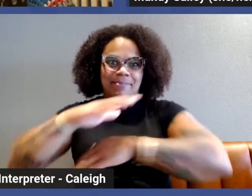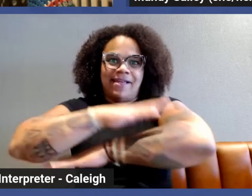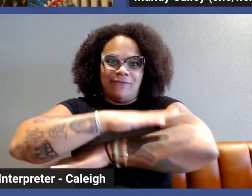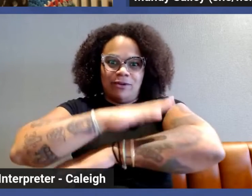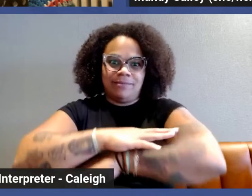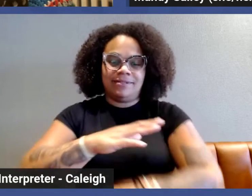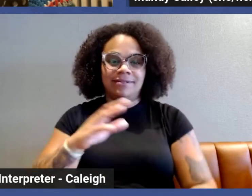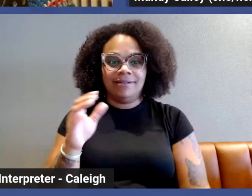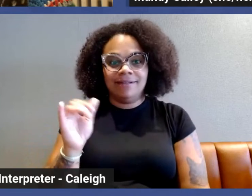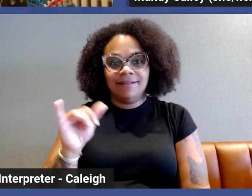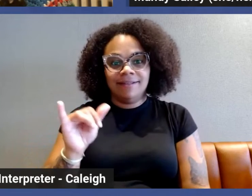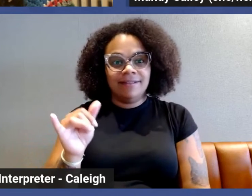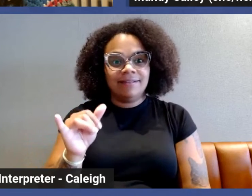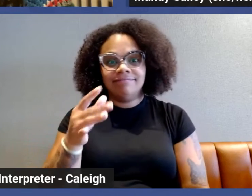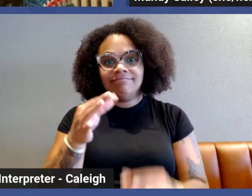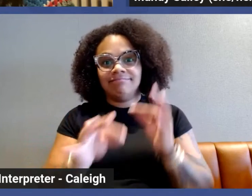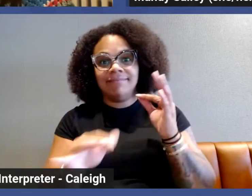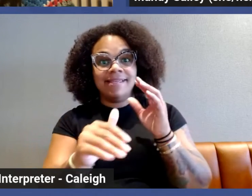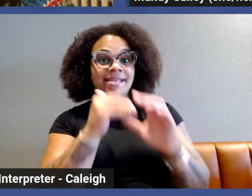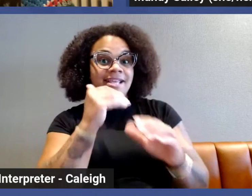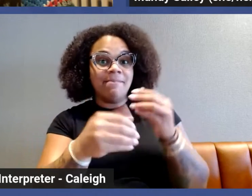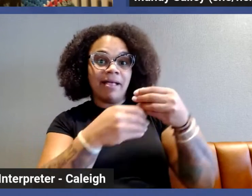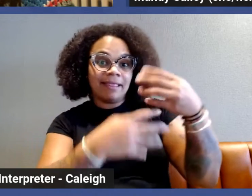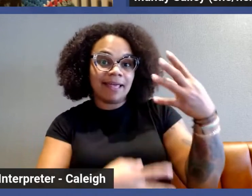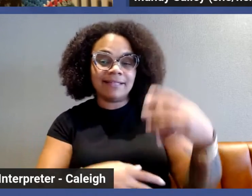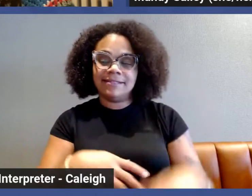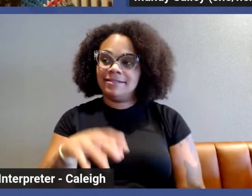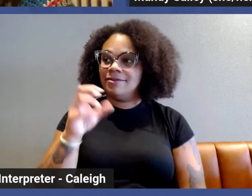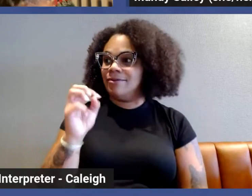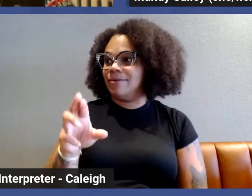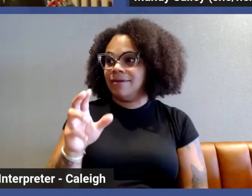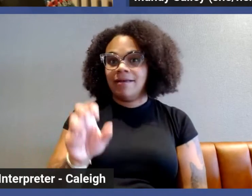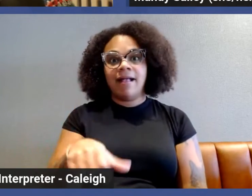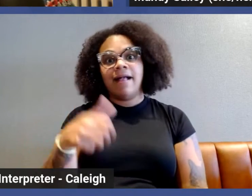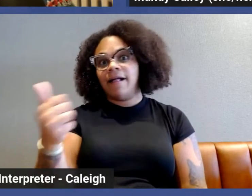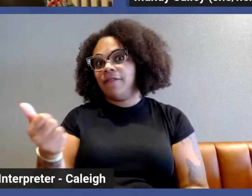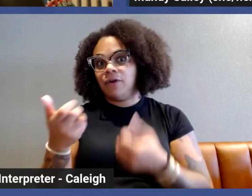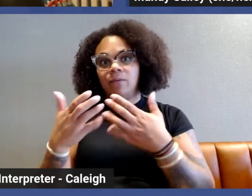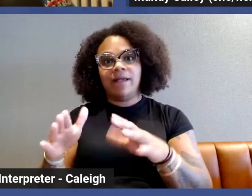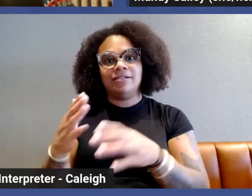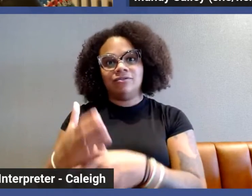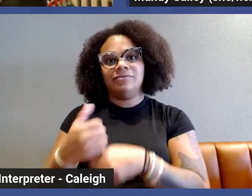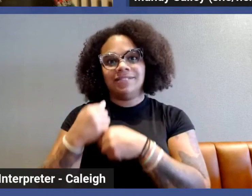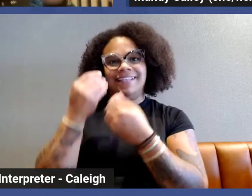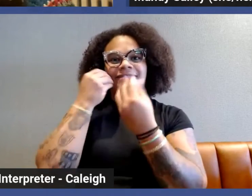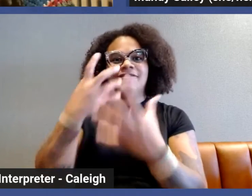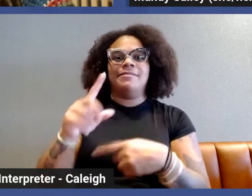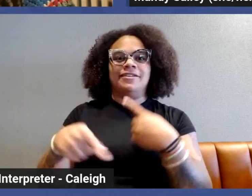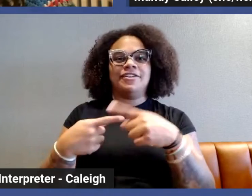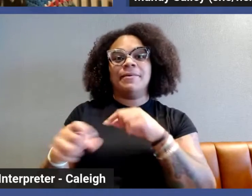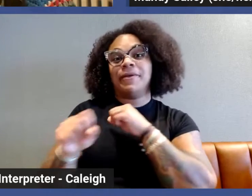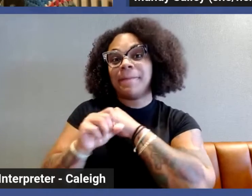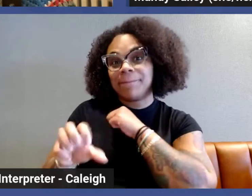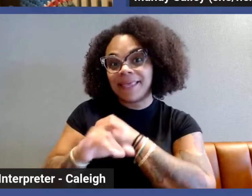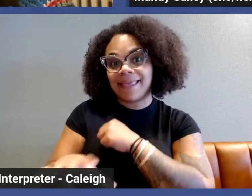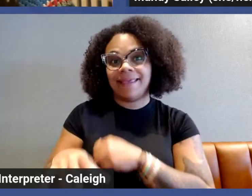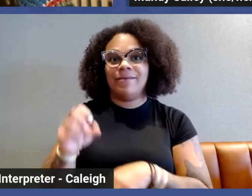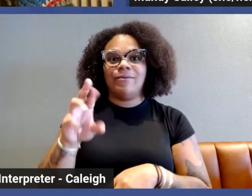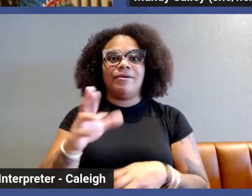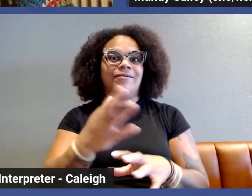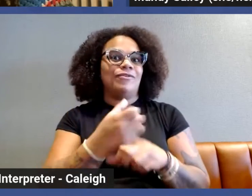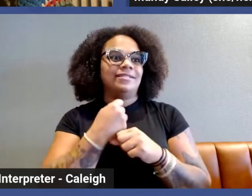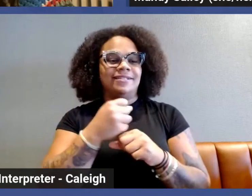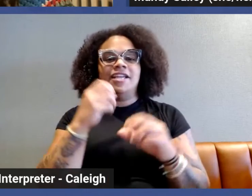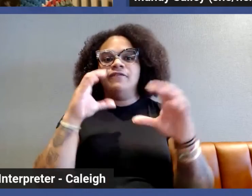are you on the email list? Are you on other ways of receiving information about campaigns and communications